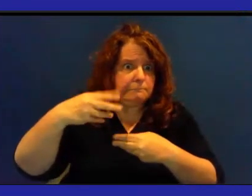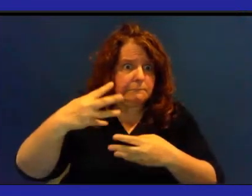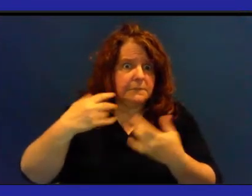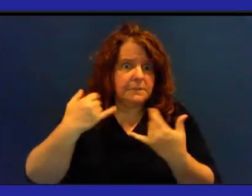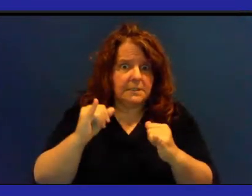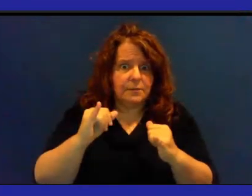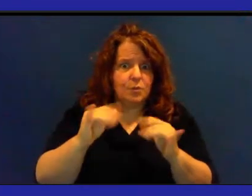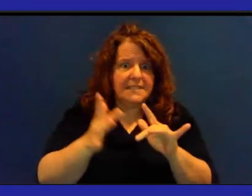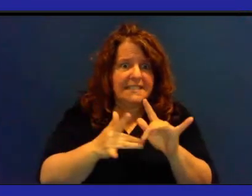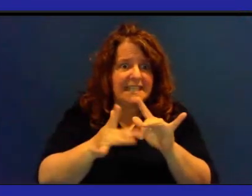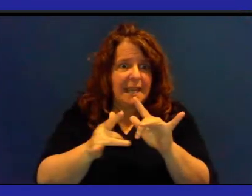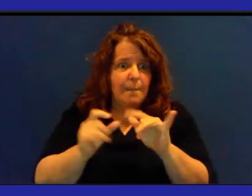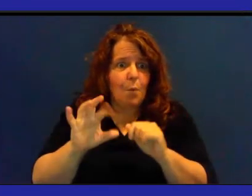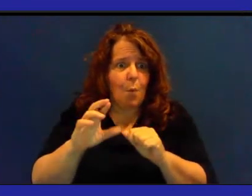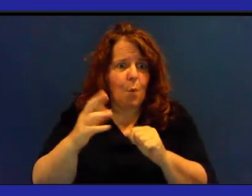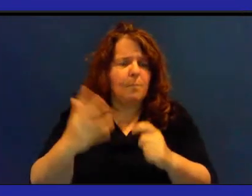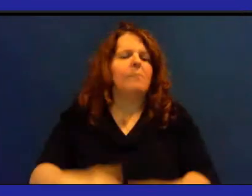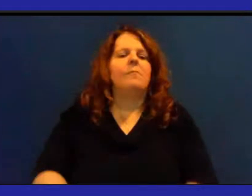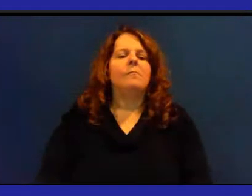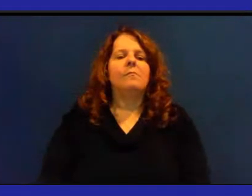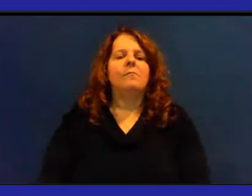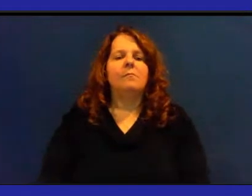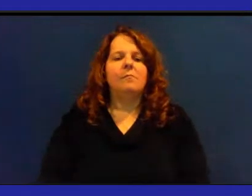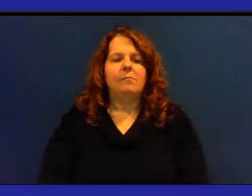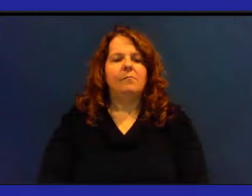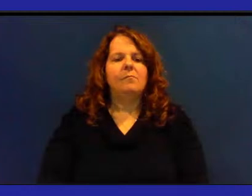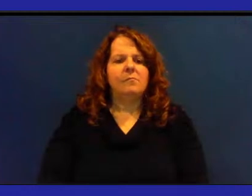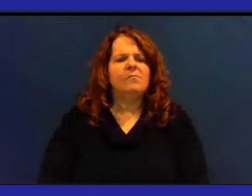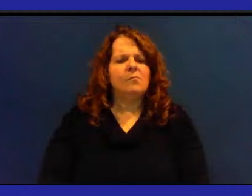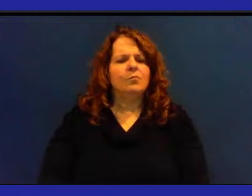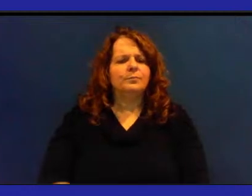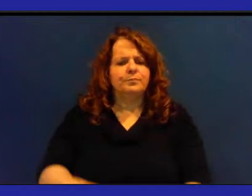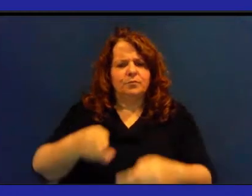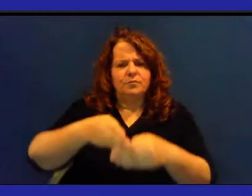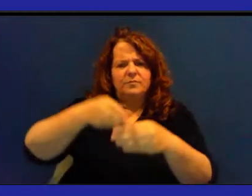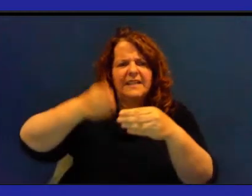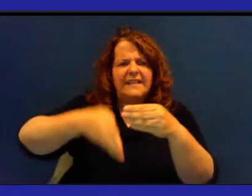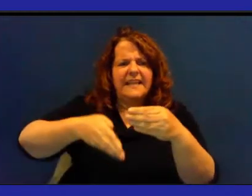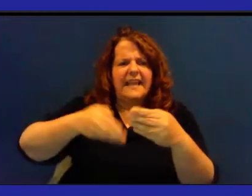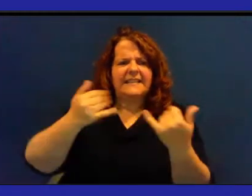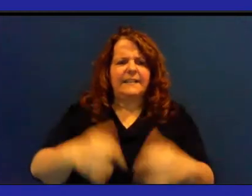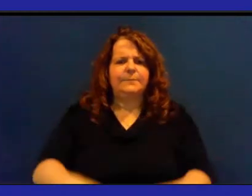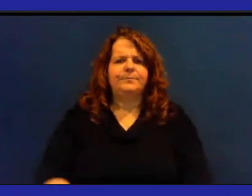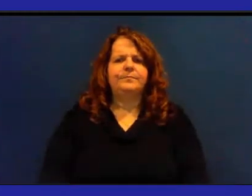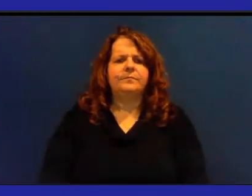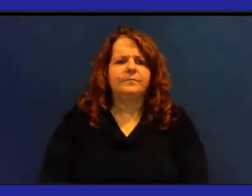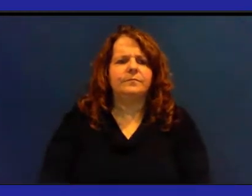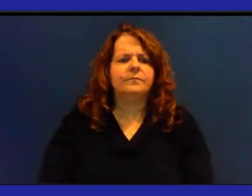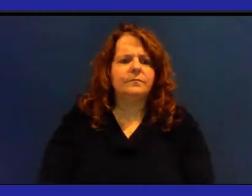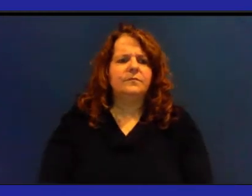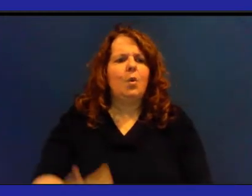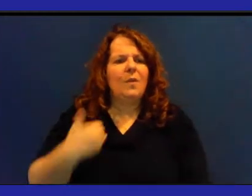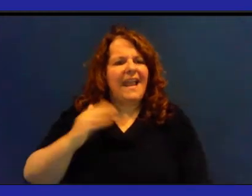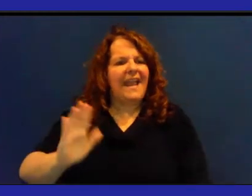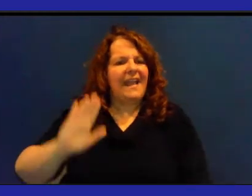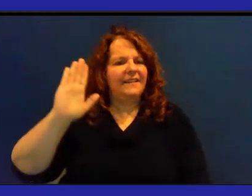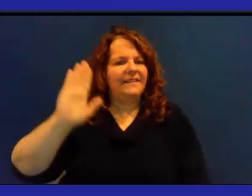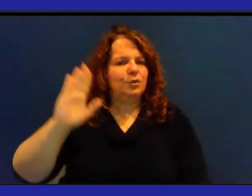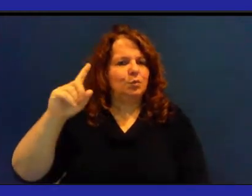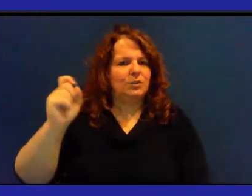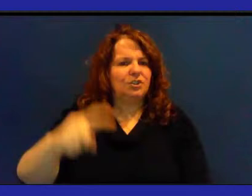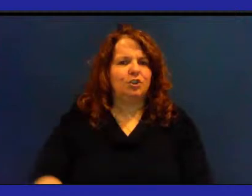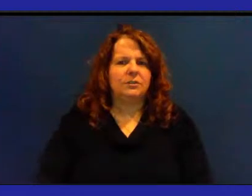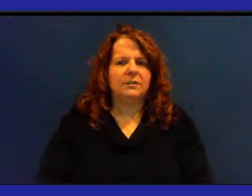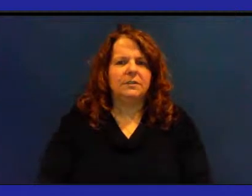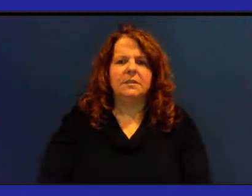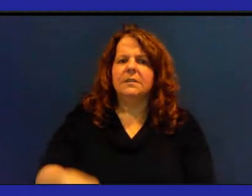skip or I whatever. think we are at I the have a end here. question about the The previous only. slide. Oh, okay, I'm so sorry. we do have a question Yeah, first. when you were speaking about the flow